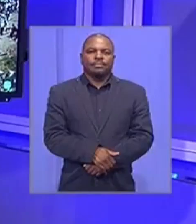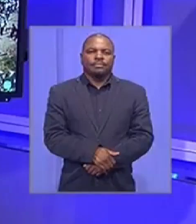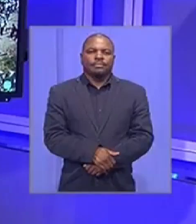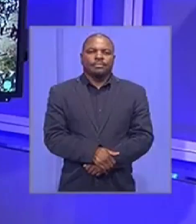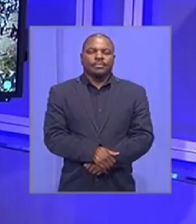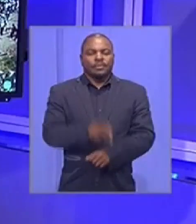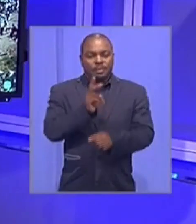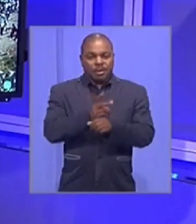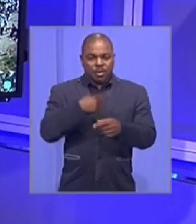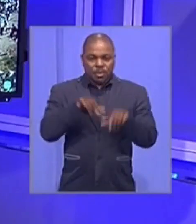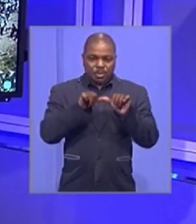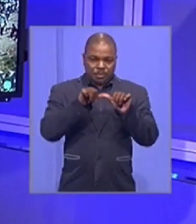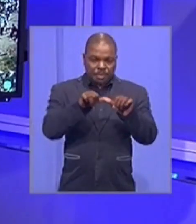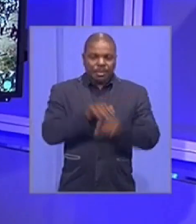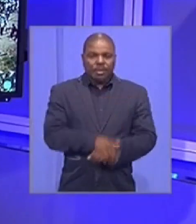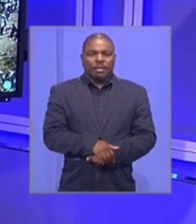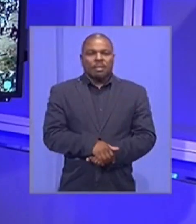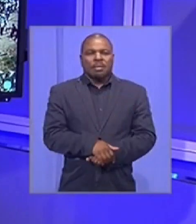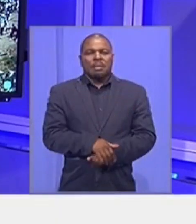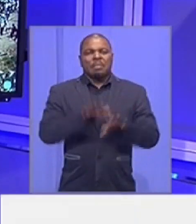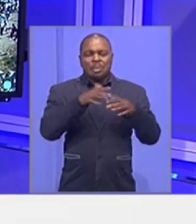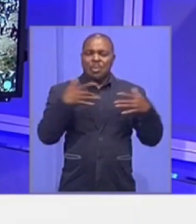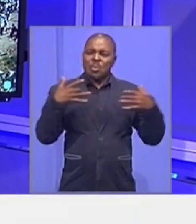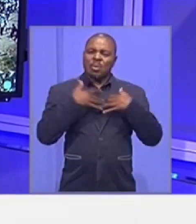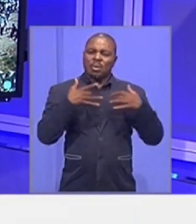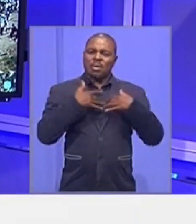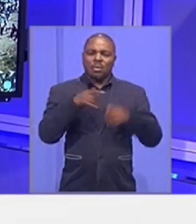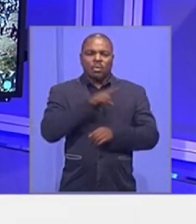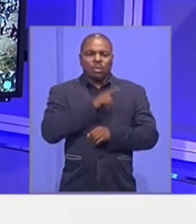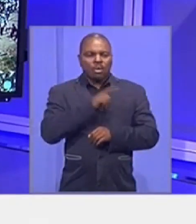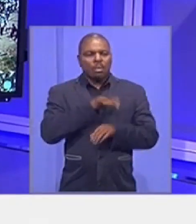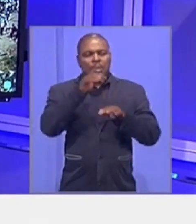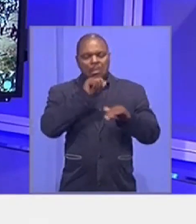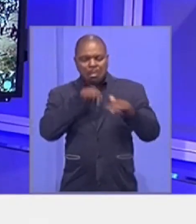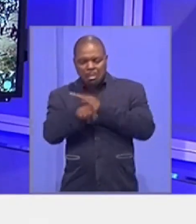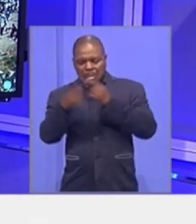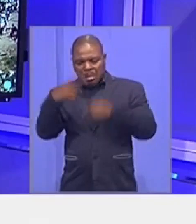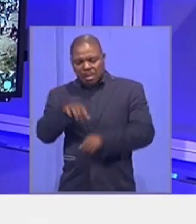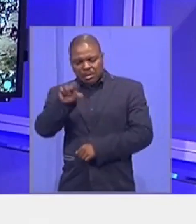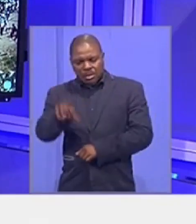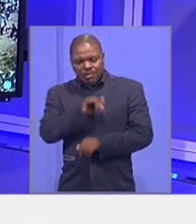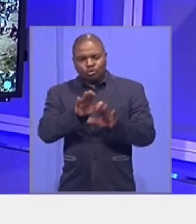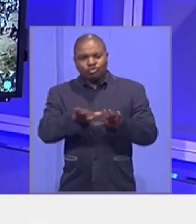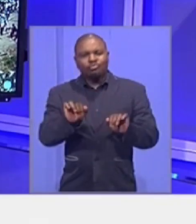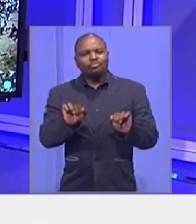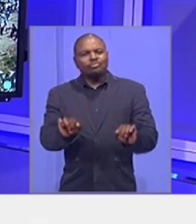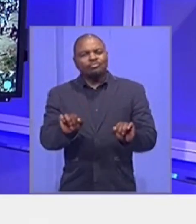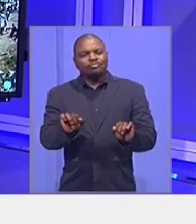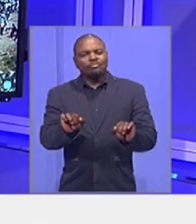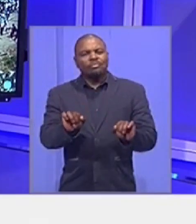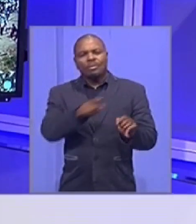Moire boela go tsola pele hona le ngongoreo e matla ka polokeho ya bana ba baphaphathehi ba ileng ba balehela dikantorong tsa bonqosa tsa